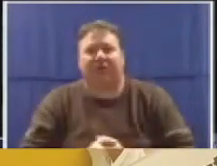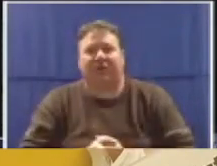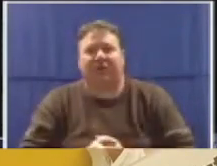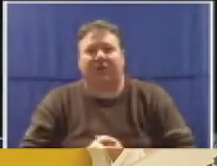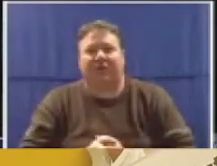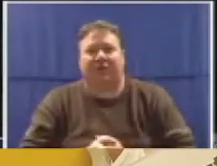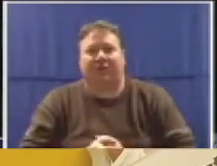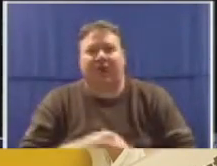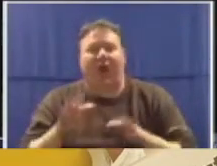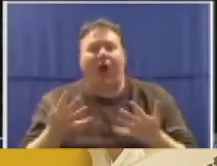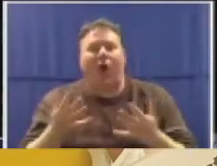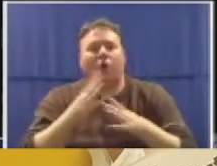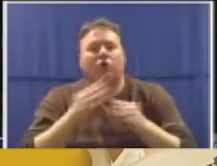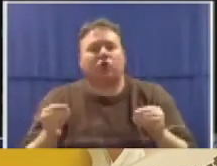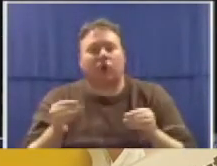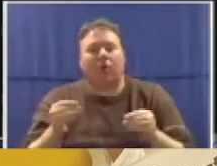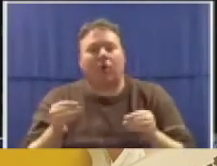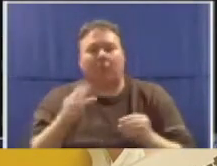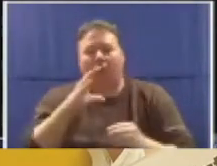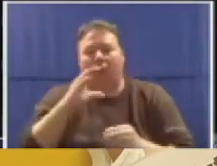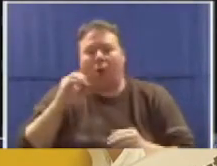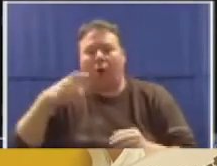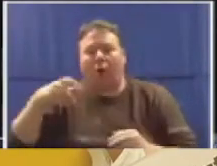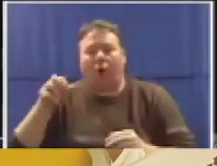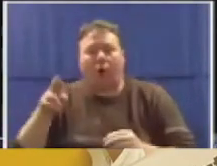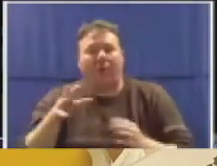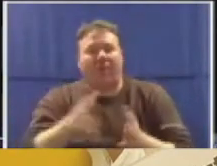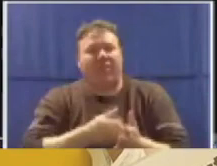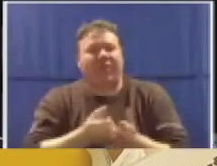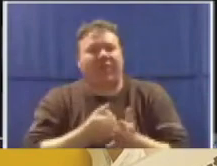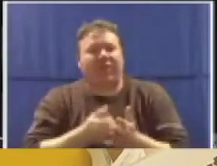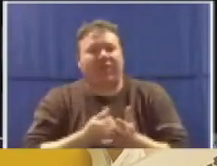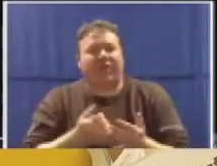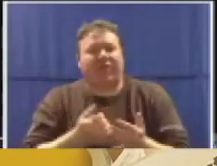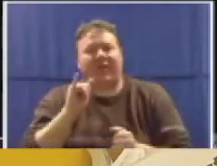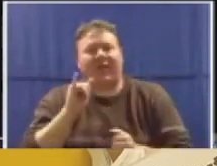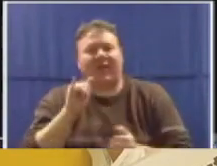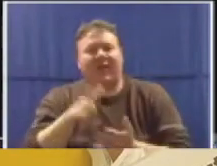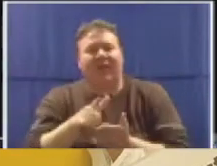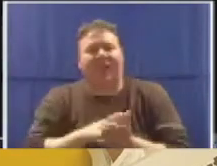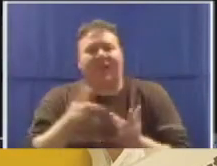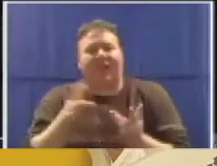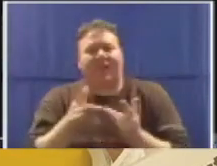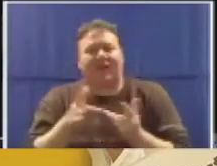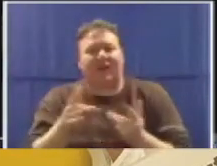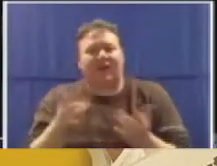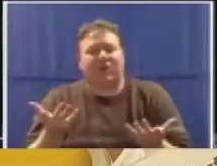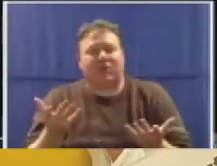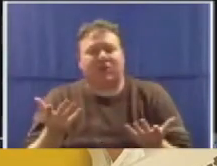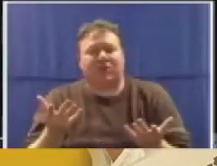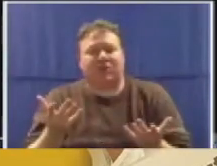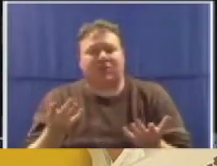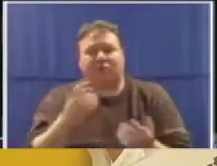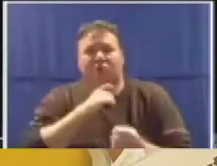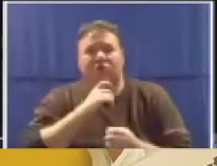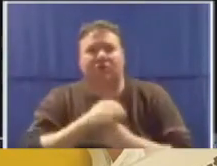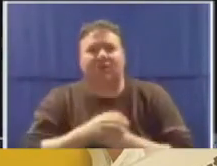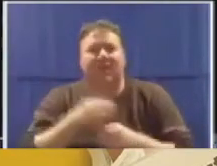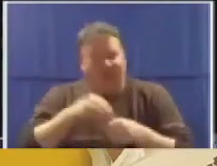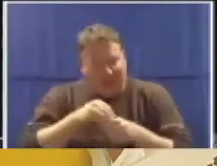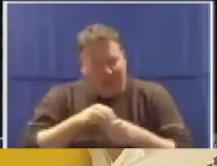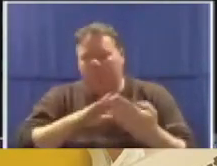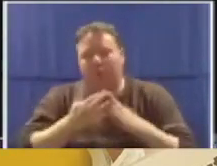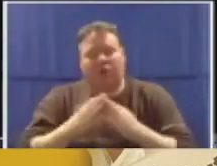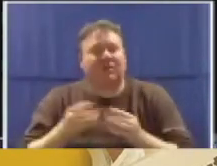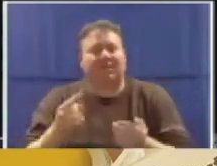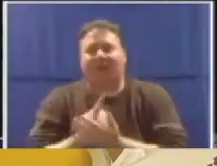from being stolen for the purposes of illegal connections? Illegal connections is a business that happens in our own communities. It